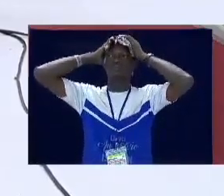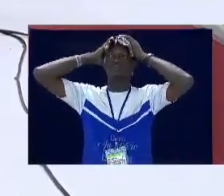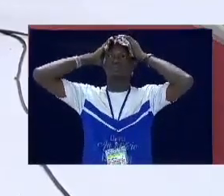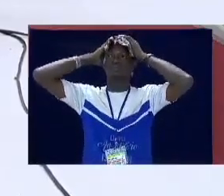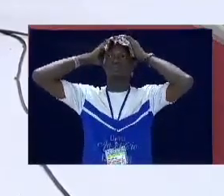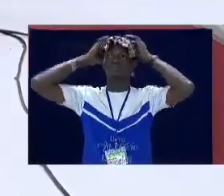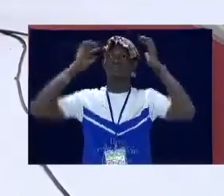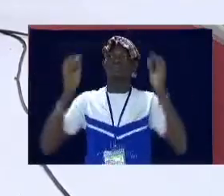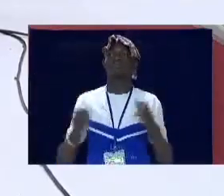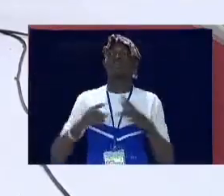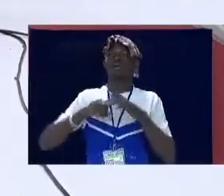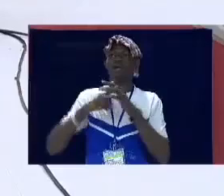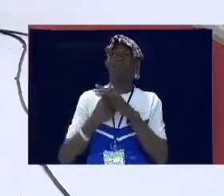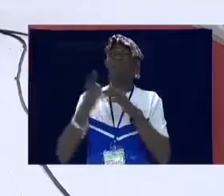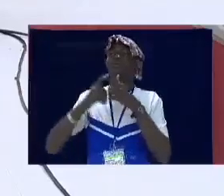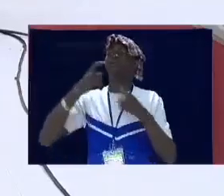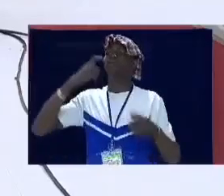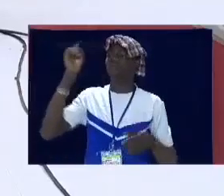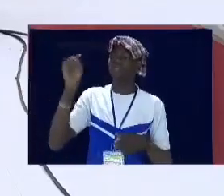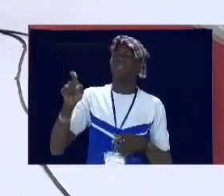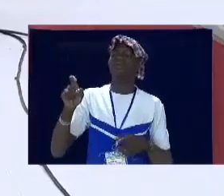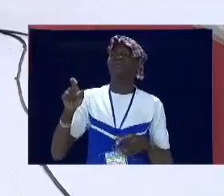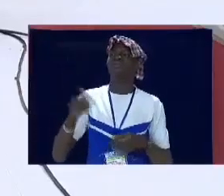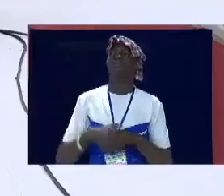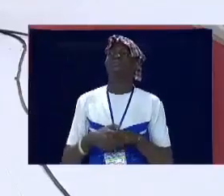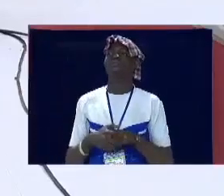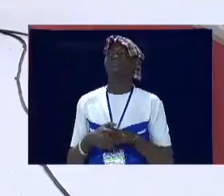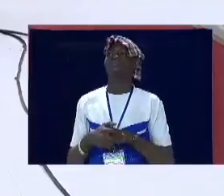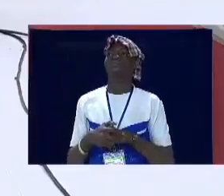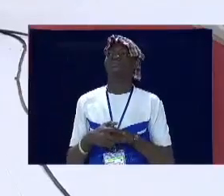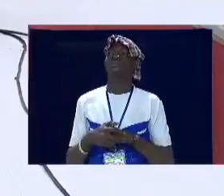And begin to decree. Ki o si wa ma pa ase.